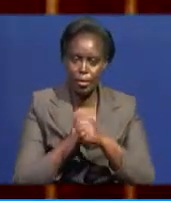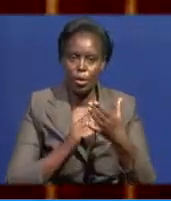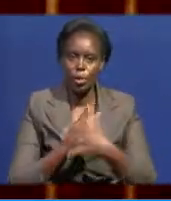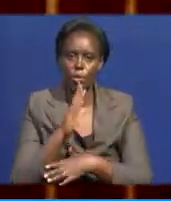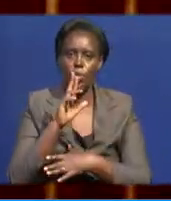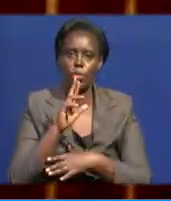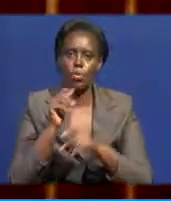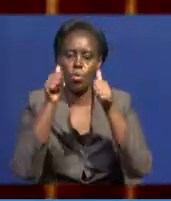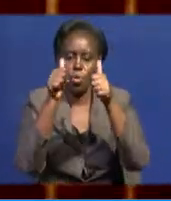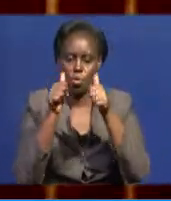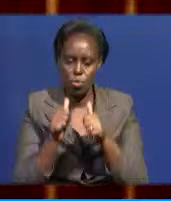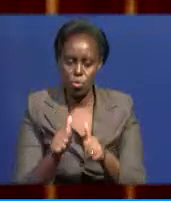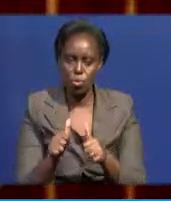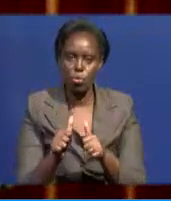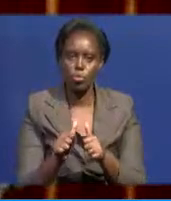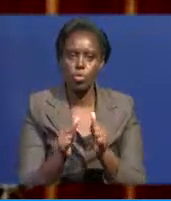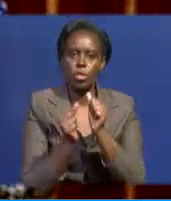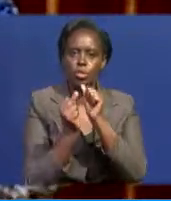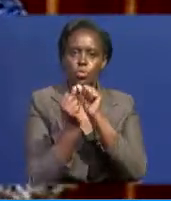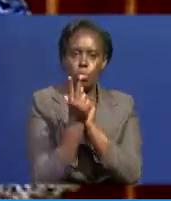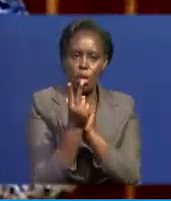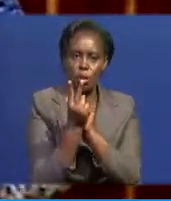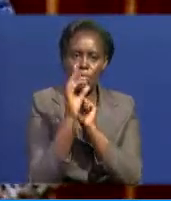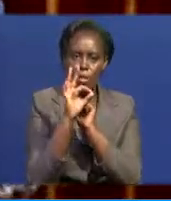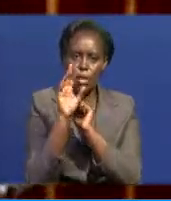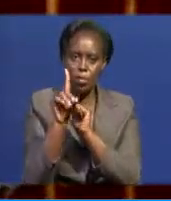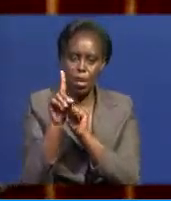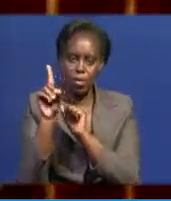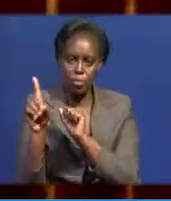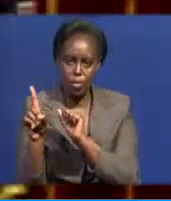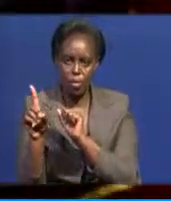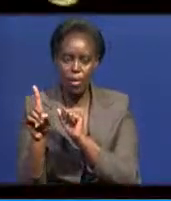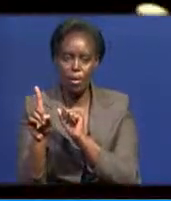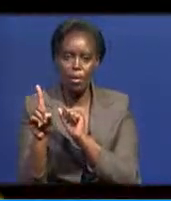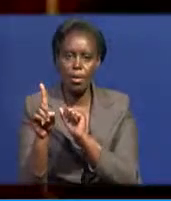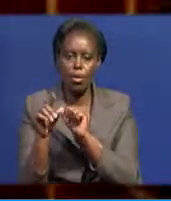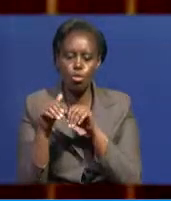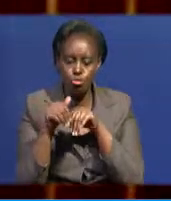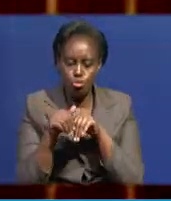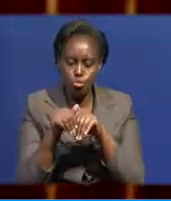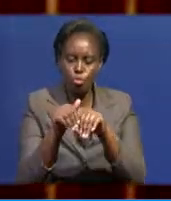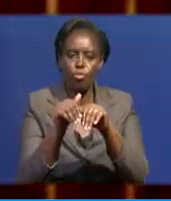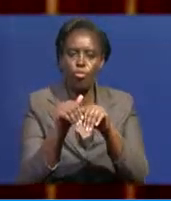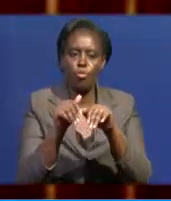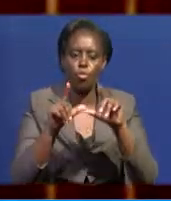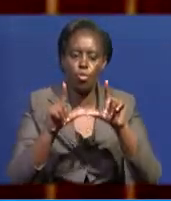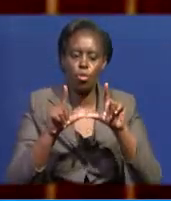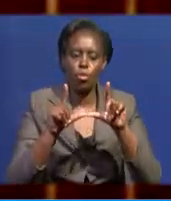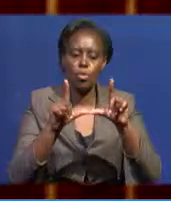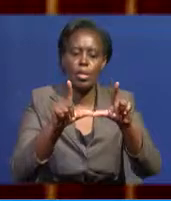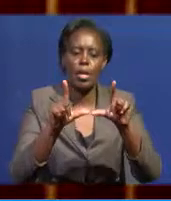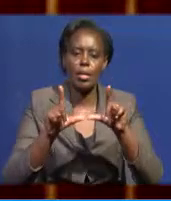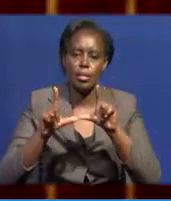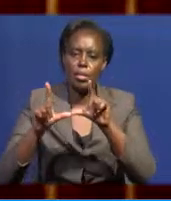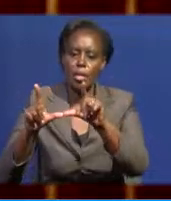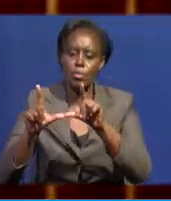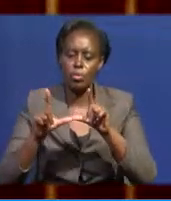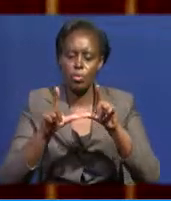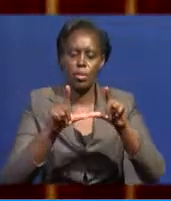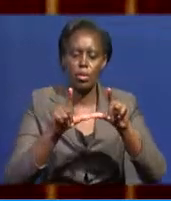2018 via Gazette Notice Number 12311 to fast-track the titling of public